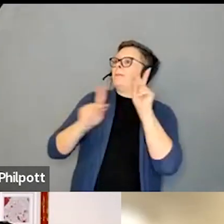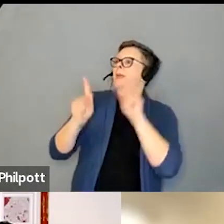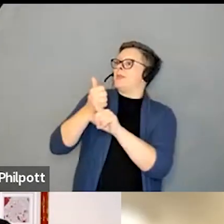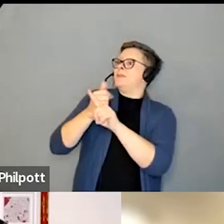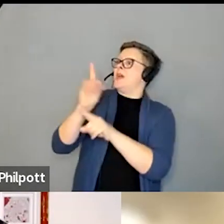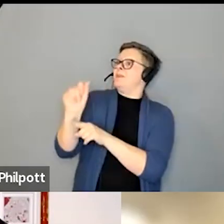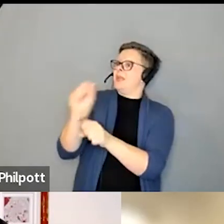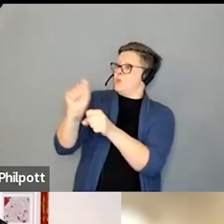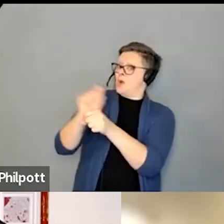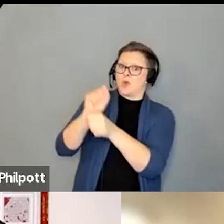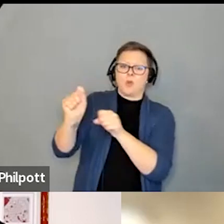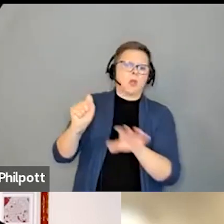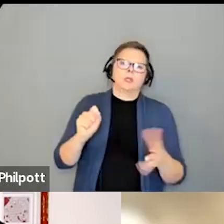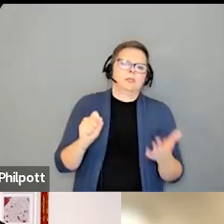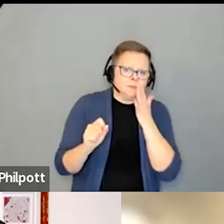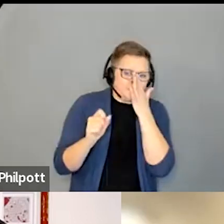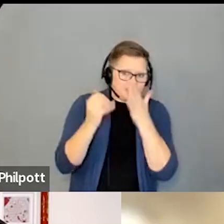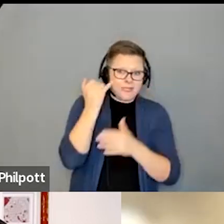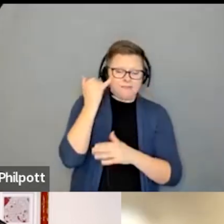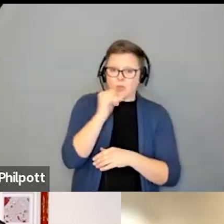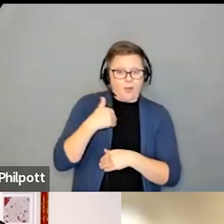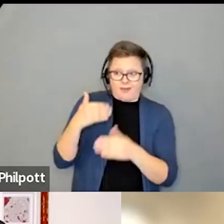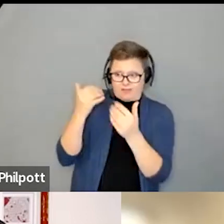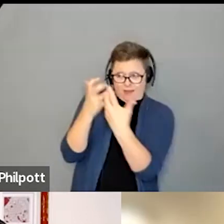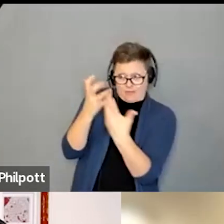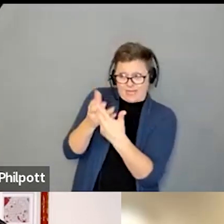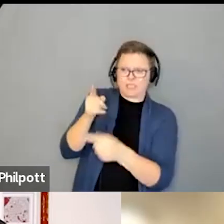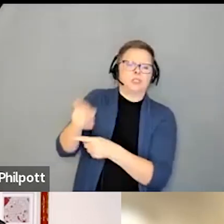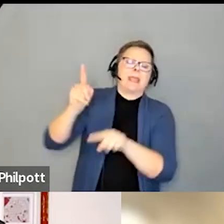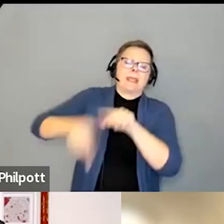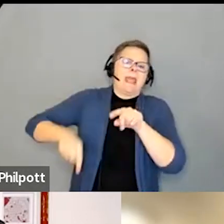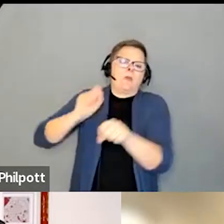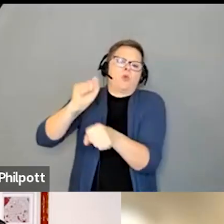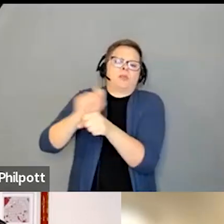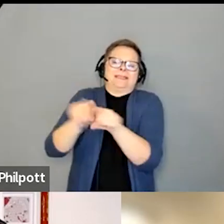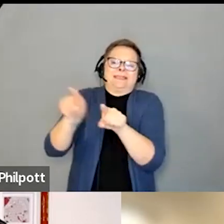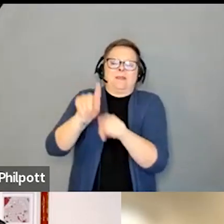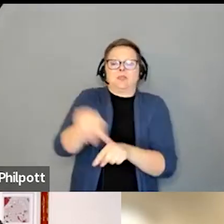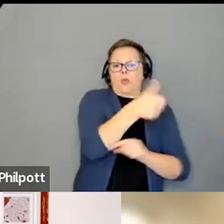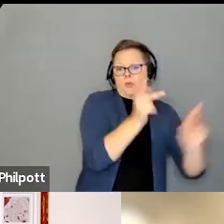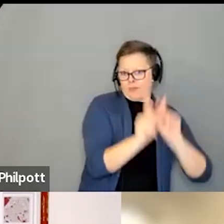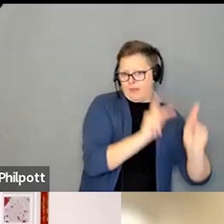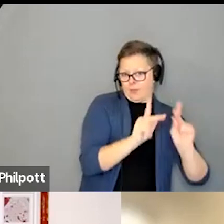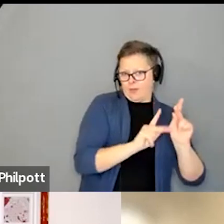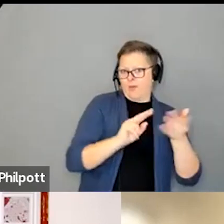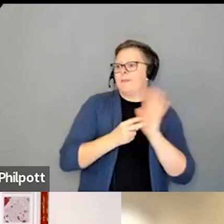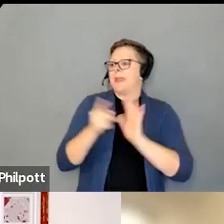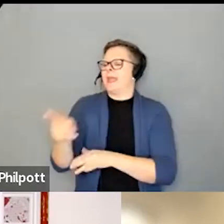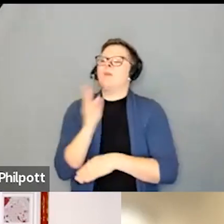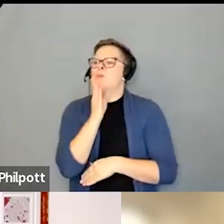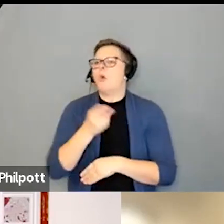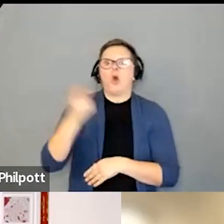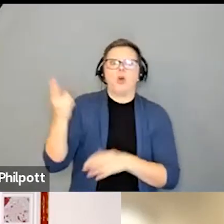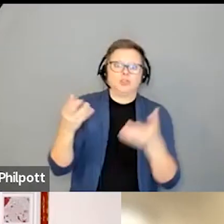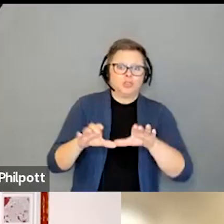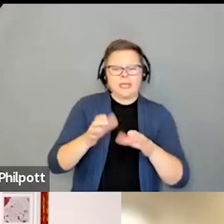less productive without assistive technology or accommodation. We say that that people with disabilities are more likely to take sick days, or more likely